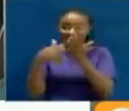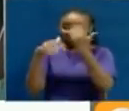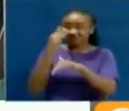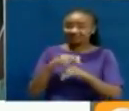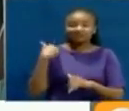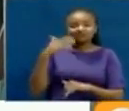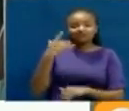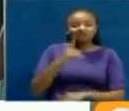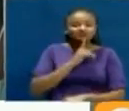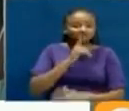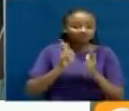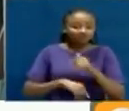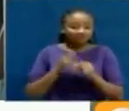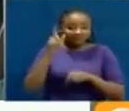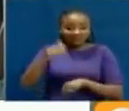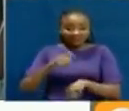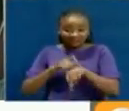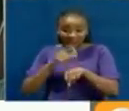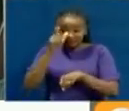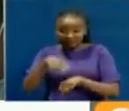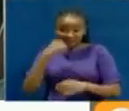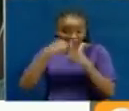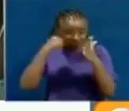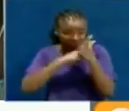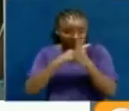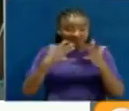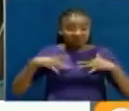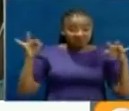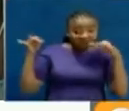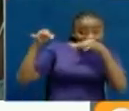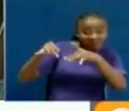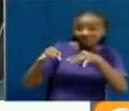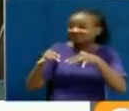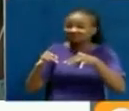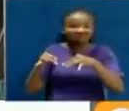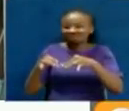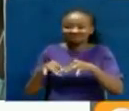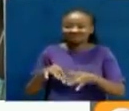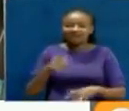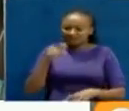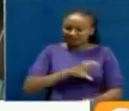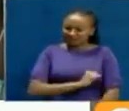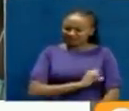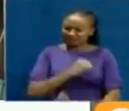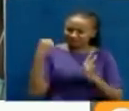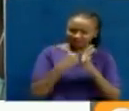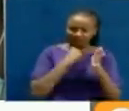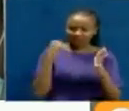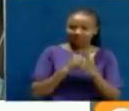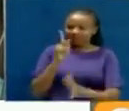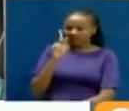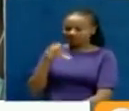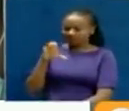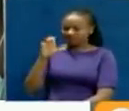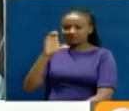true champions are made when no one is watching. And indeed, few were paying attention as Alan struggled through his KCPE